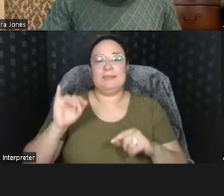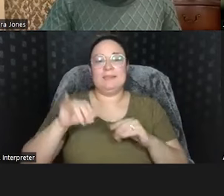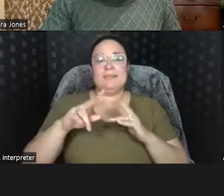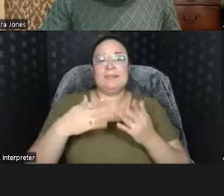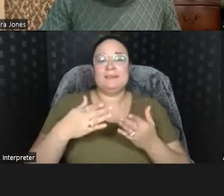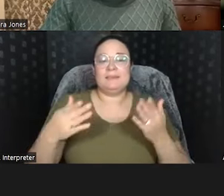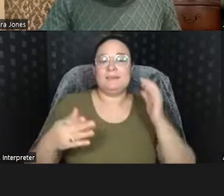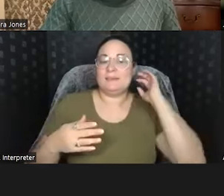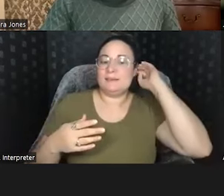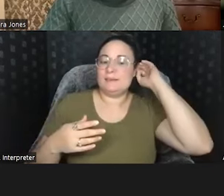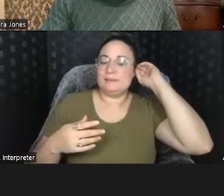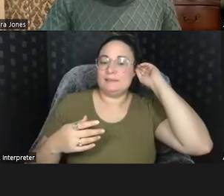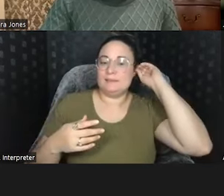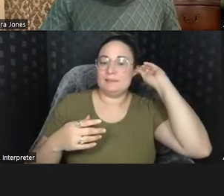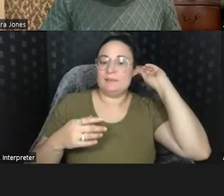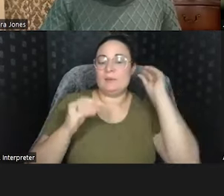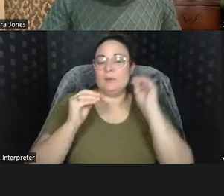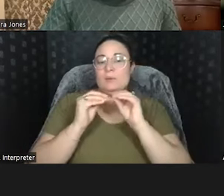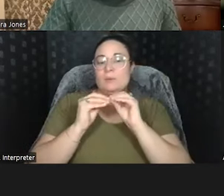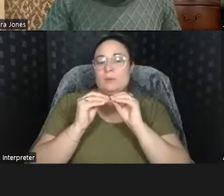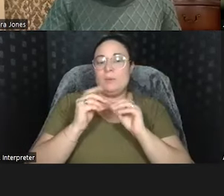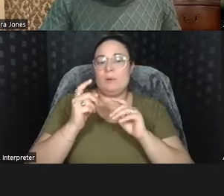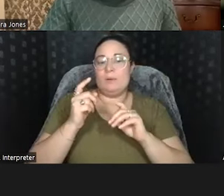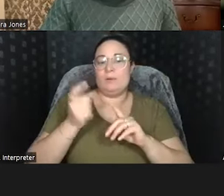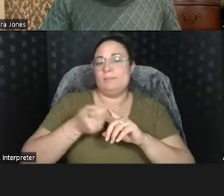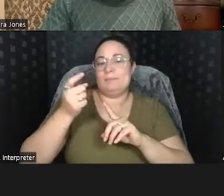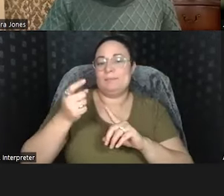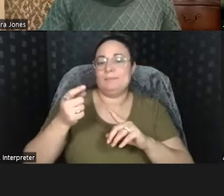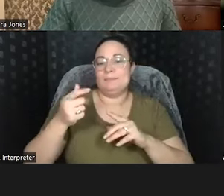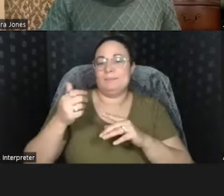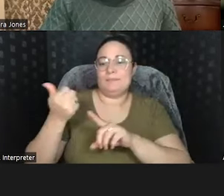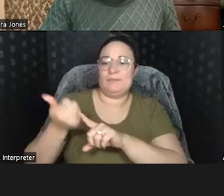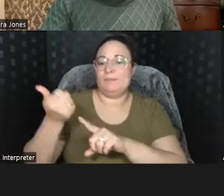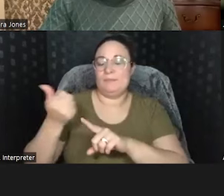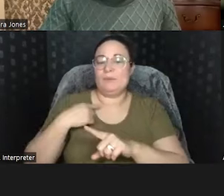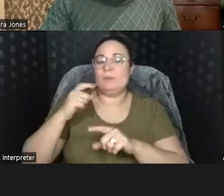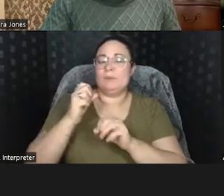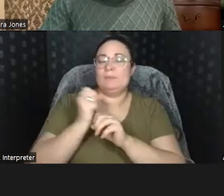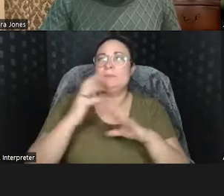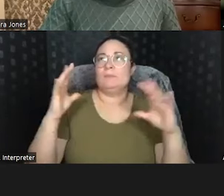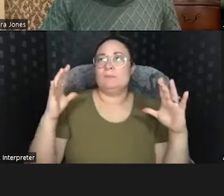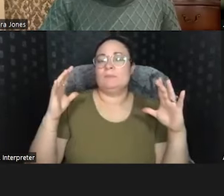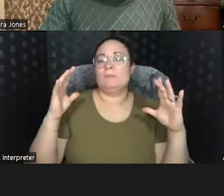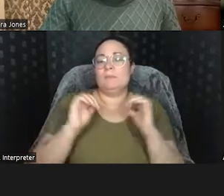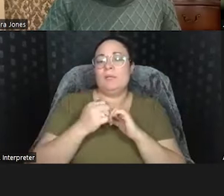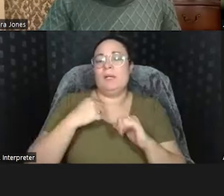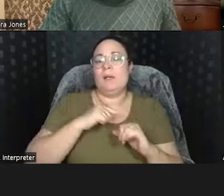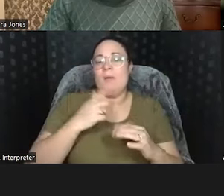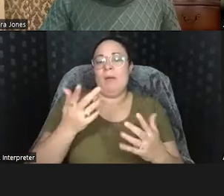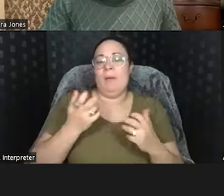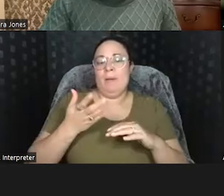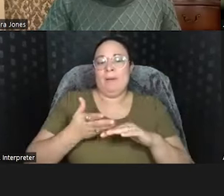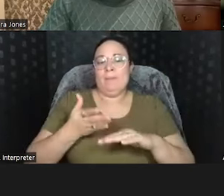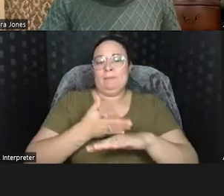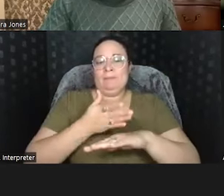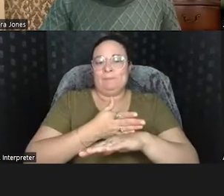are going to be more automated now. And so we need to really reimagine how we want to